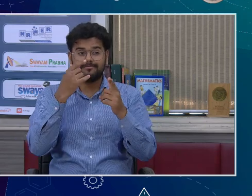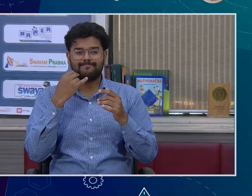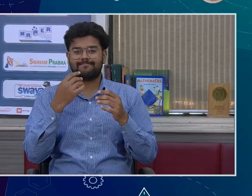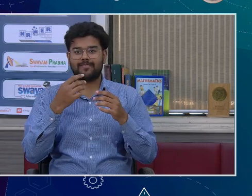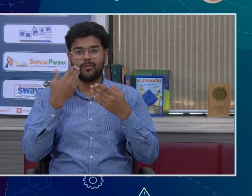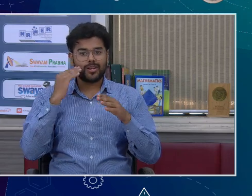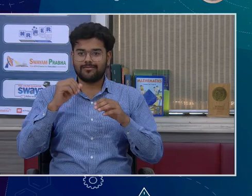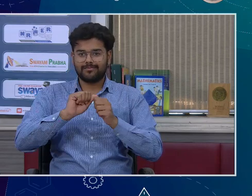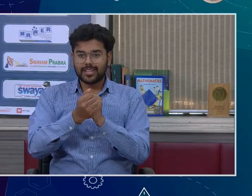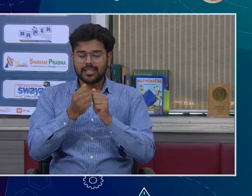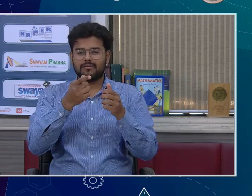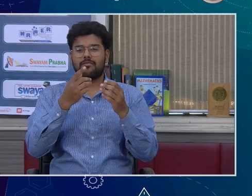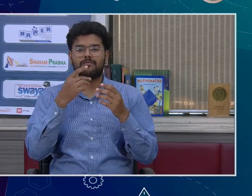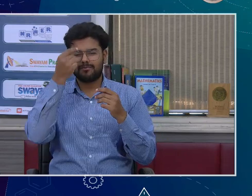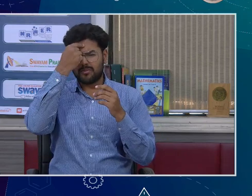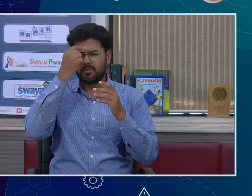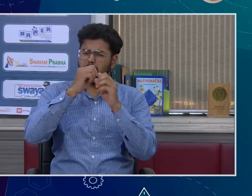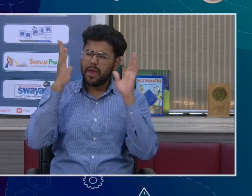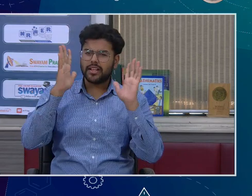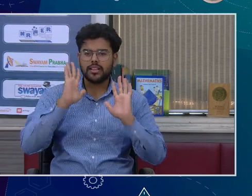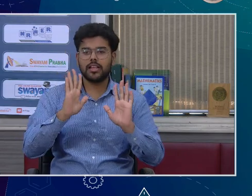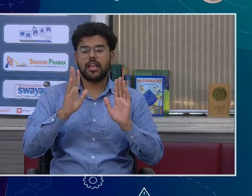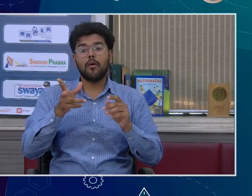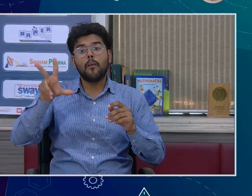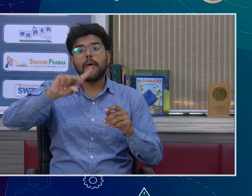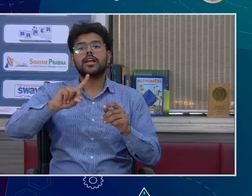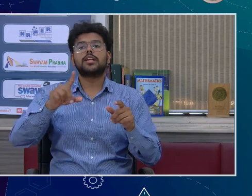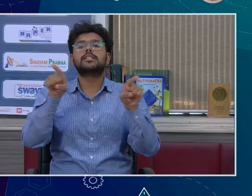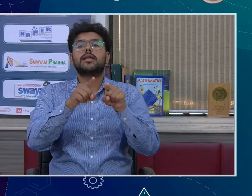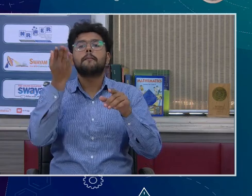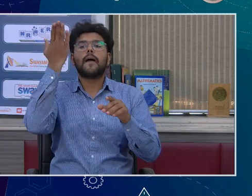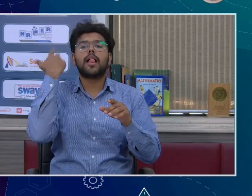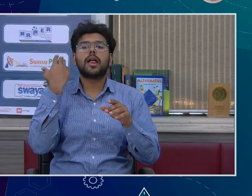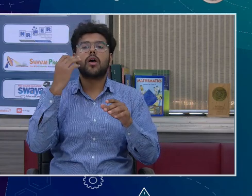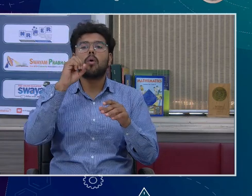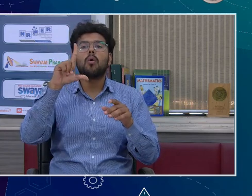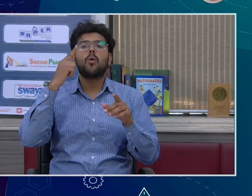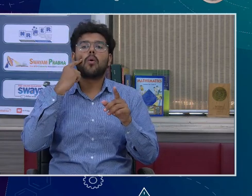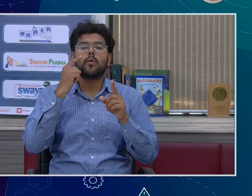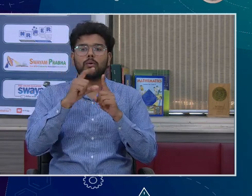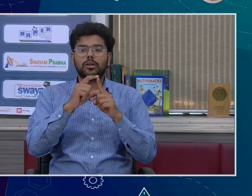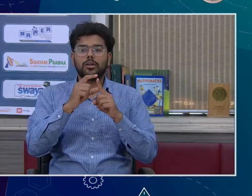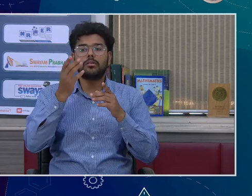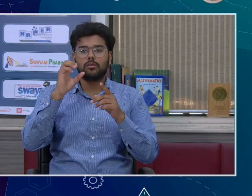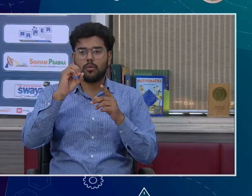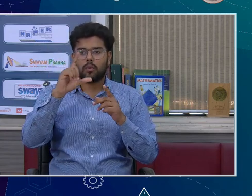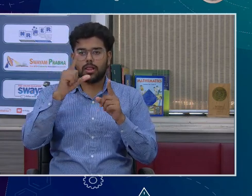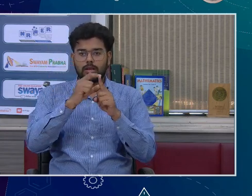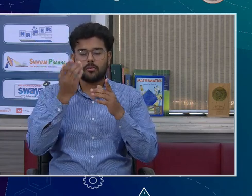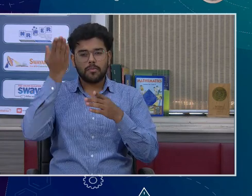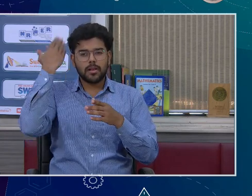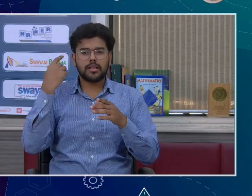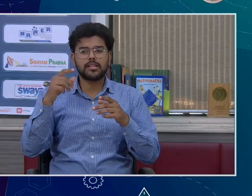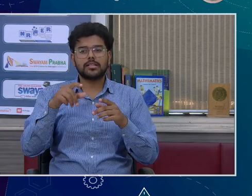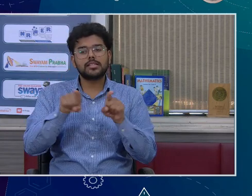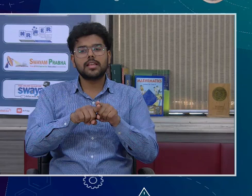to get back to its original form of the leaves and got back the old leaves itself. So that's basically how the story is